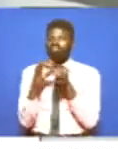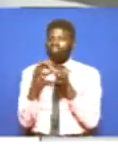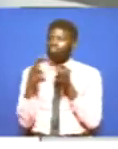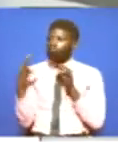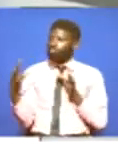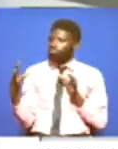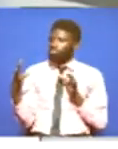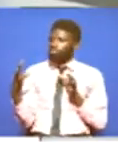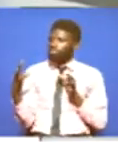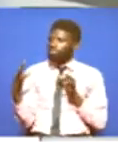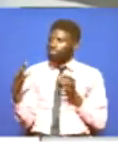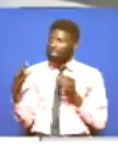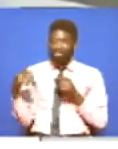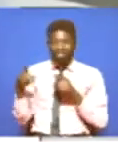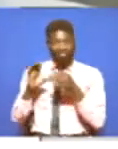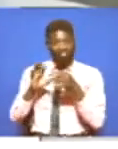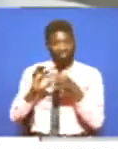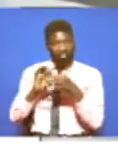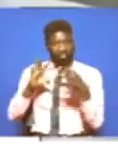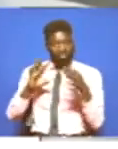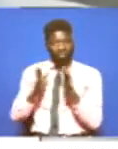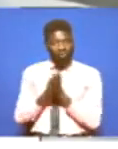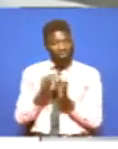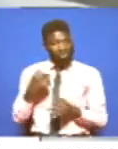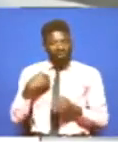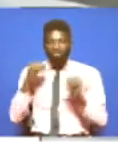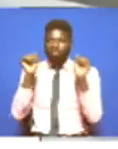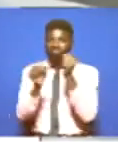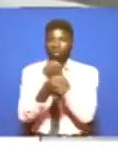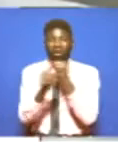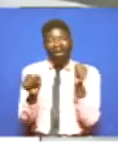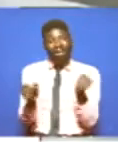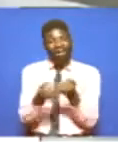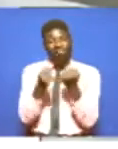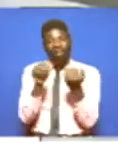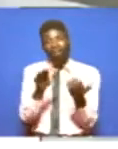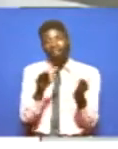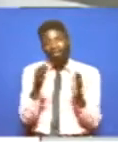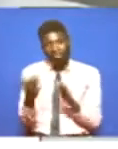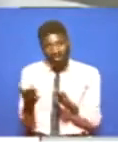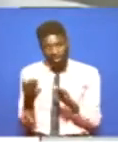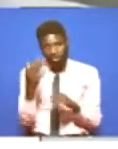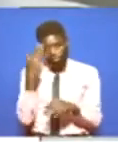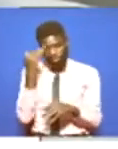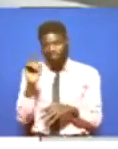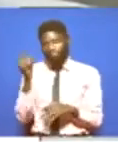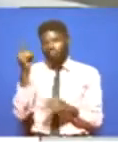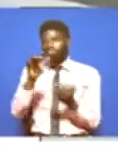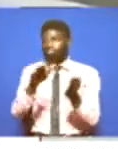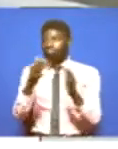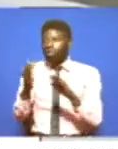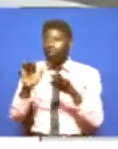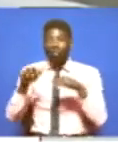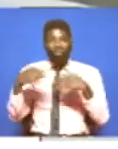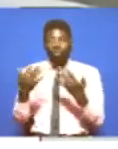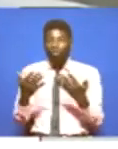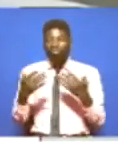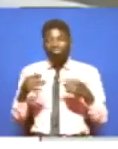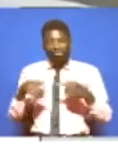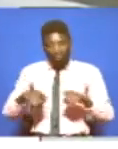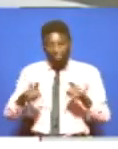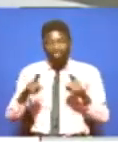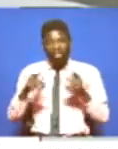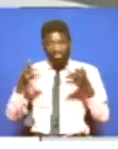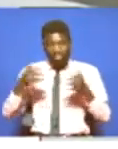they can walk away from me, whether they are in the spirit form, because they went before me, or physically in this country.